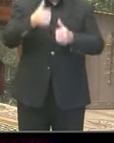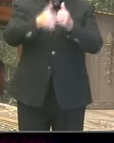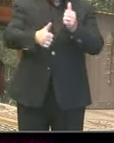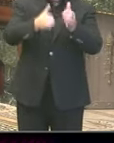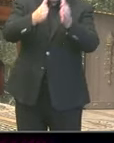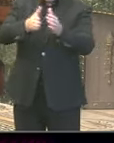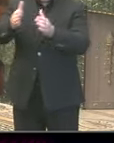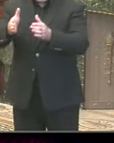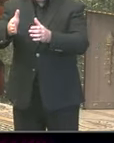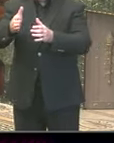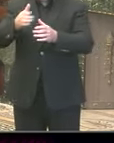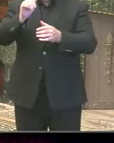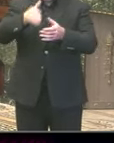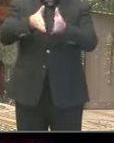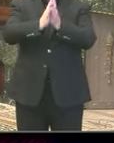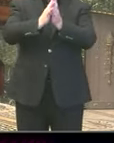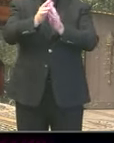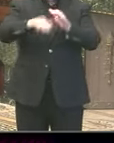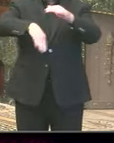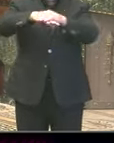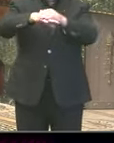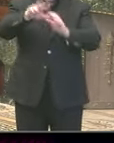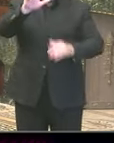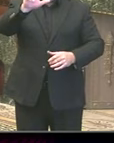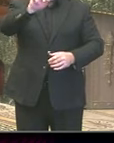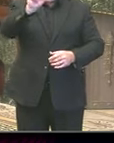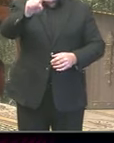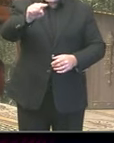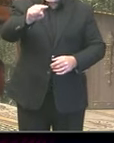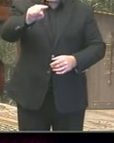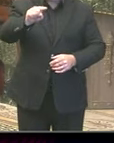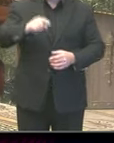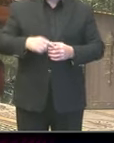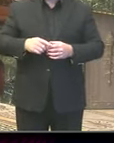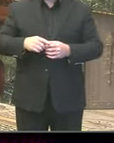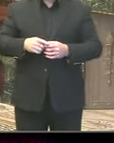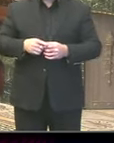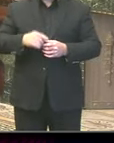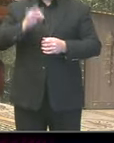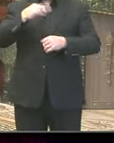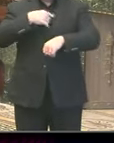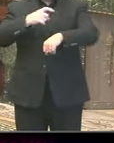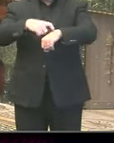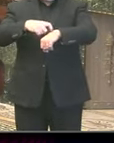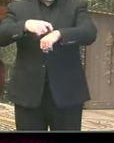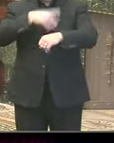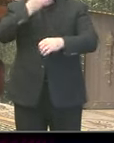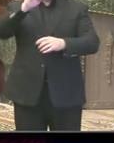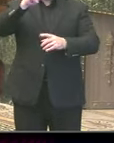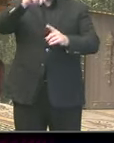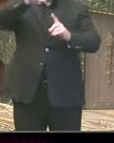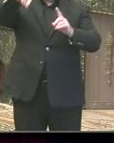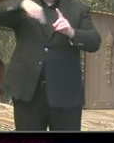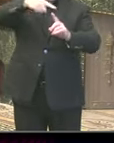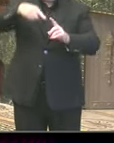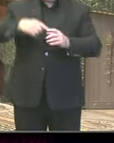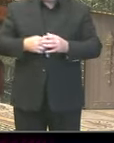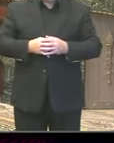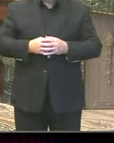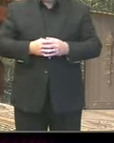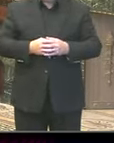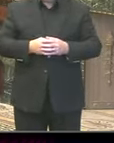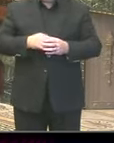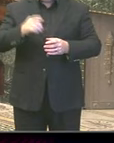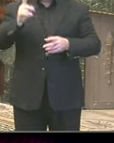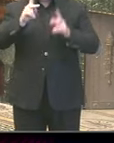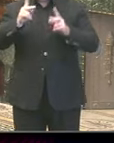fewer. And again, we will do a second round of questions if time permits. For those logged in today, please use the raise your hand feature. It can be